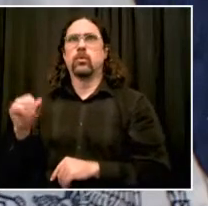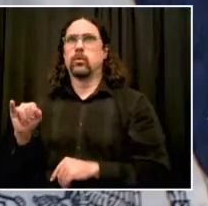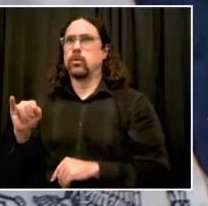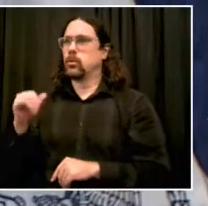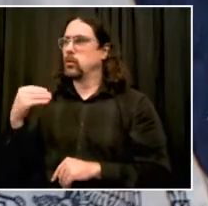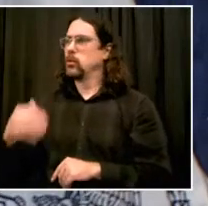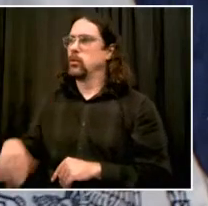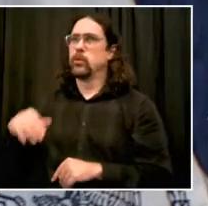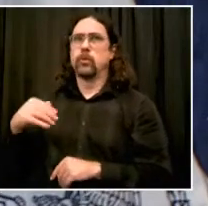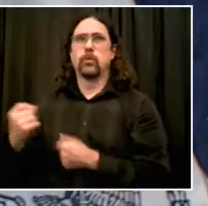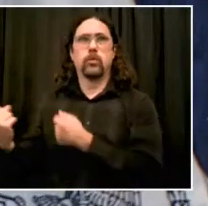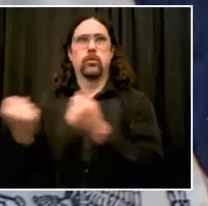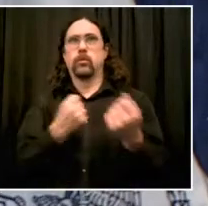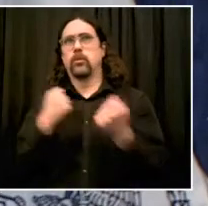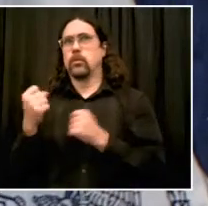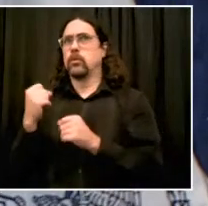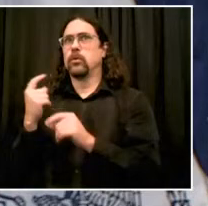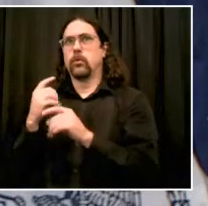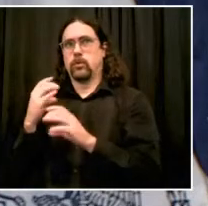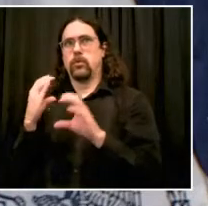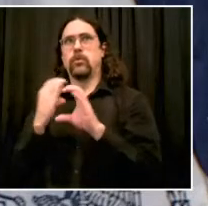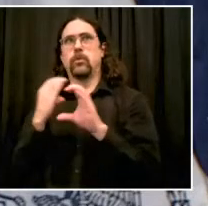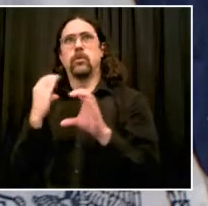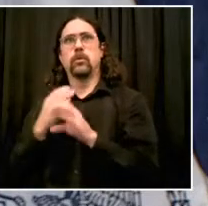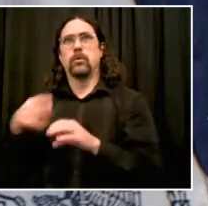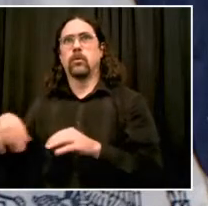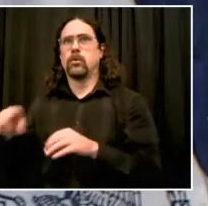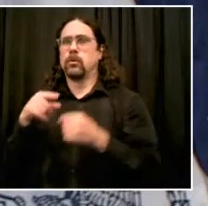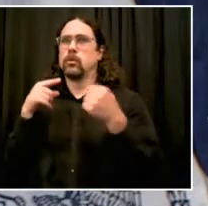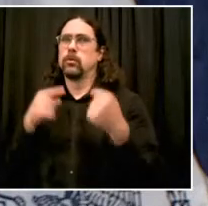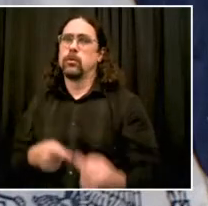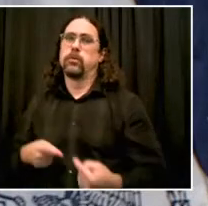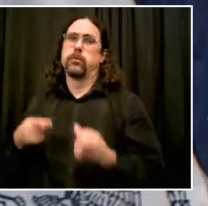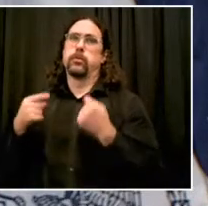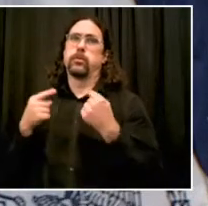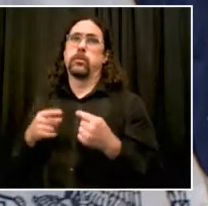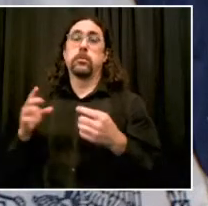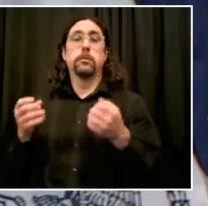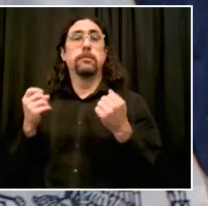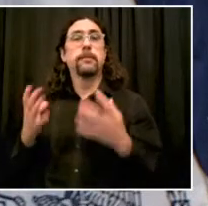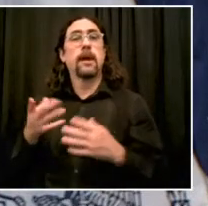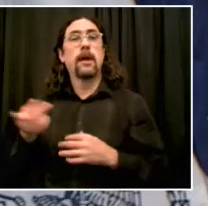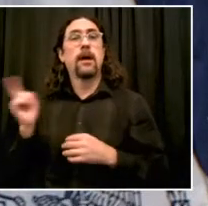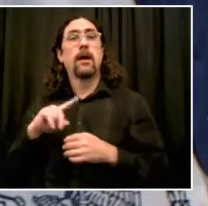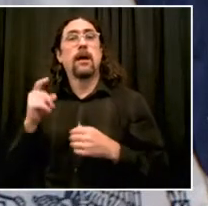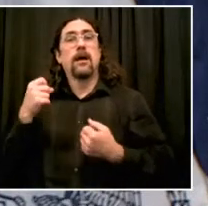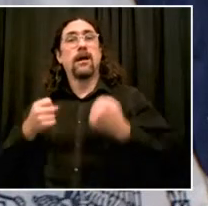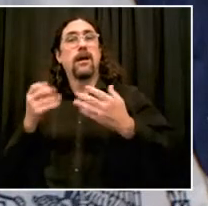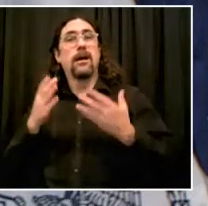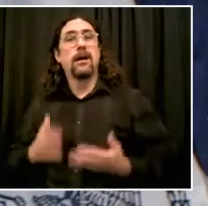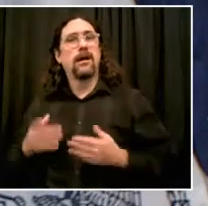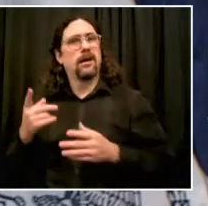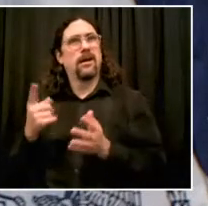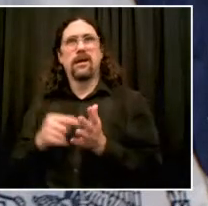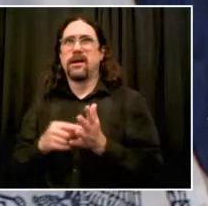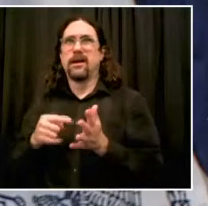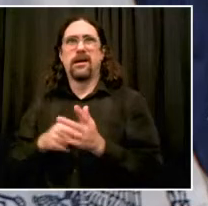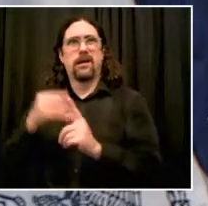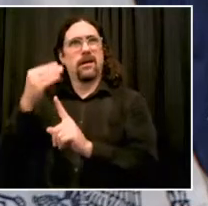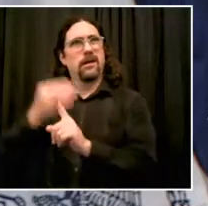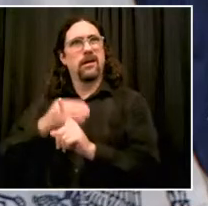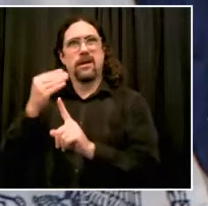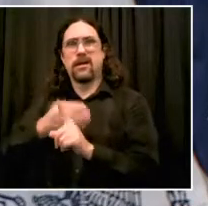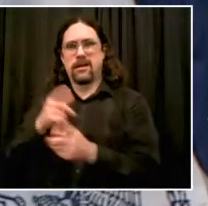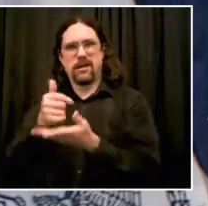for-hire vehicle industry. Obviously, we've made a number of moves to try and shore up those drivers. The